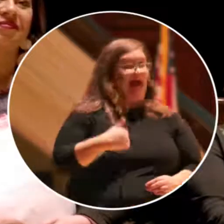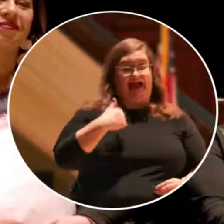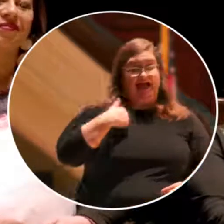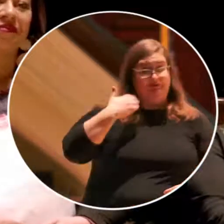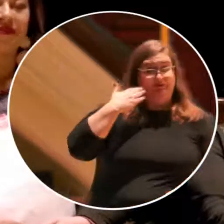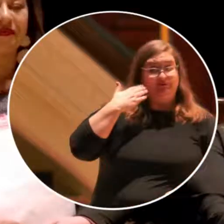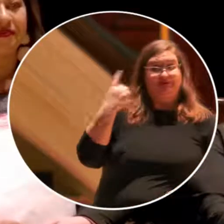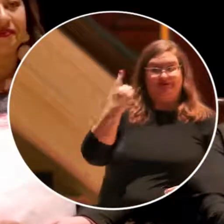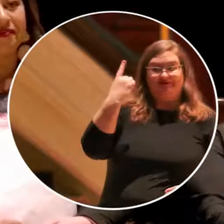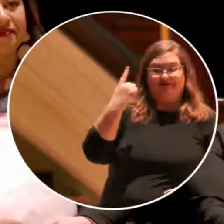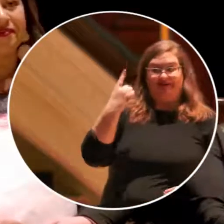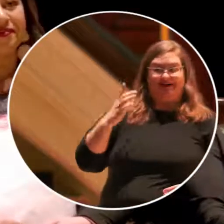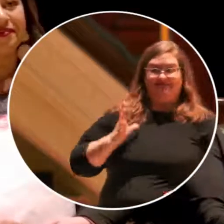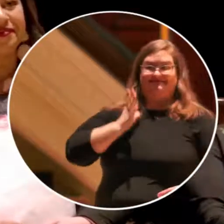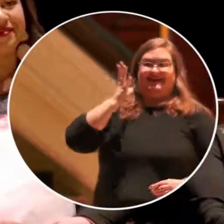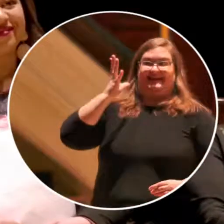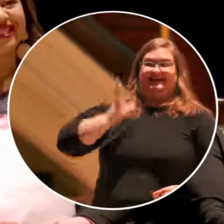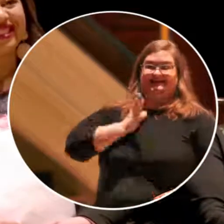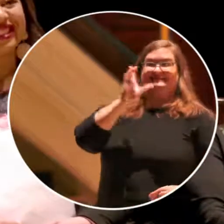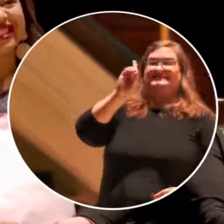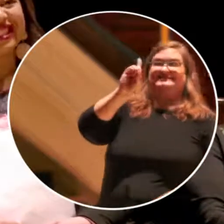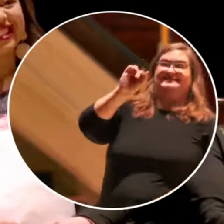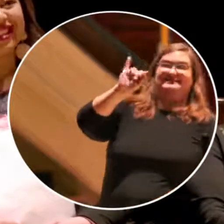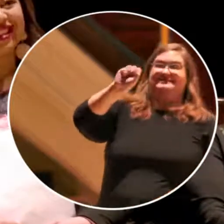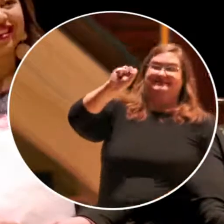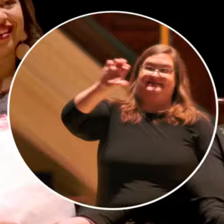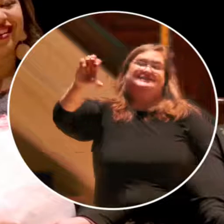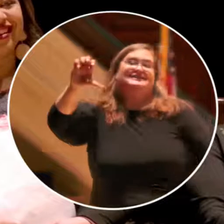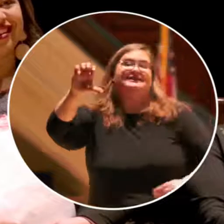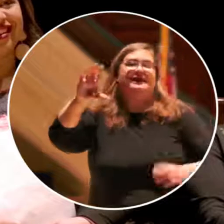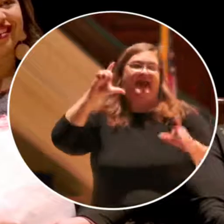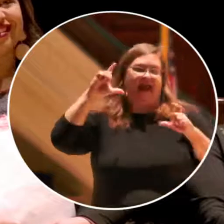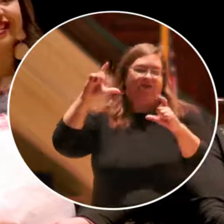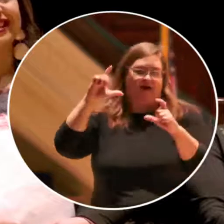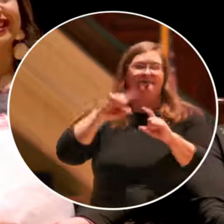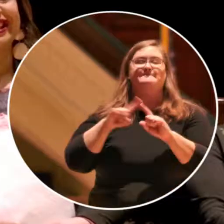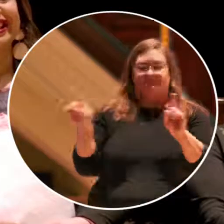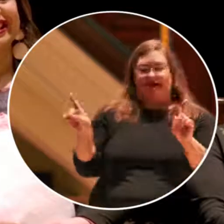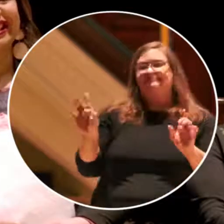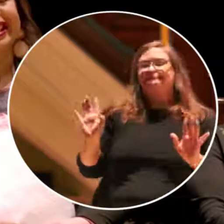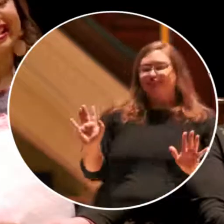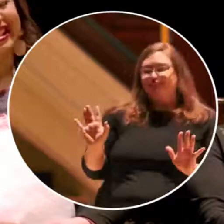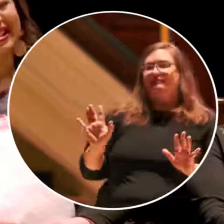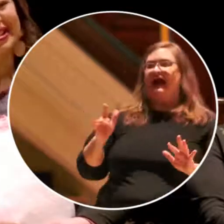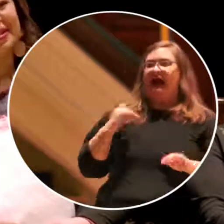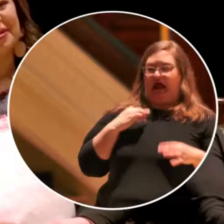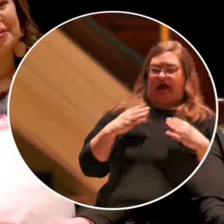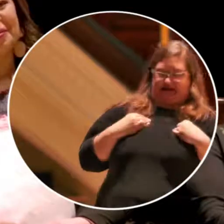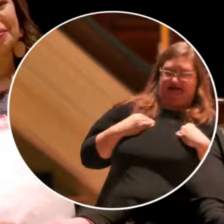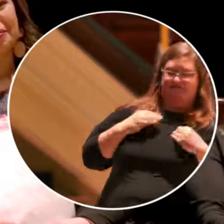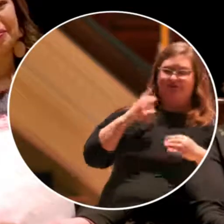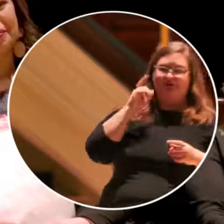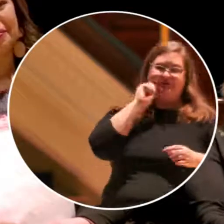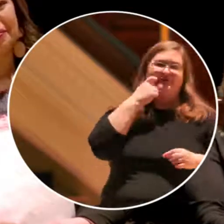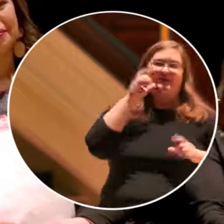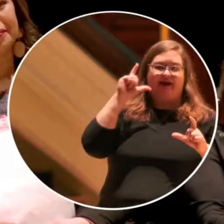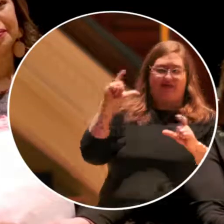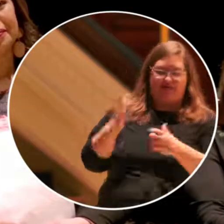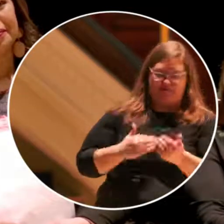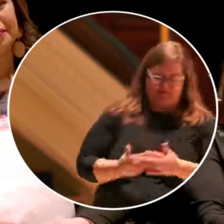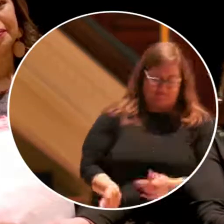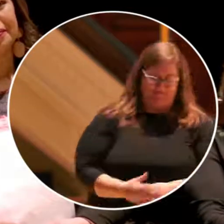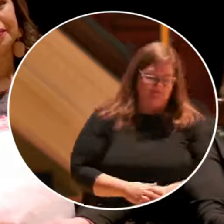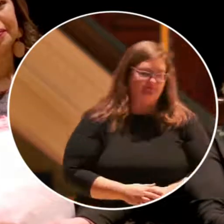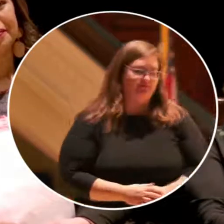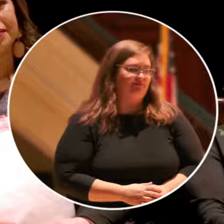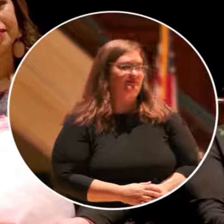so you can imagine how disappointed I was, but they made up for it. When I was accepted at graduate school for photography